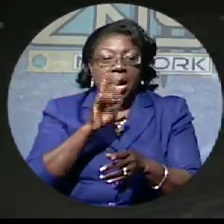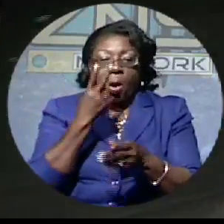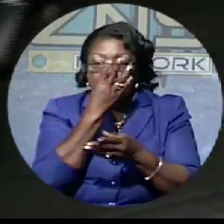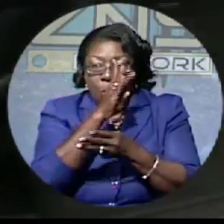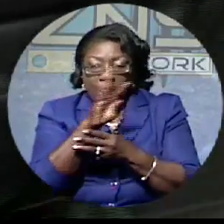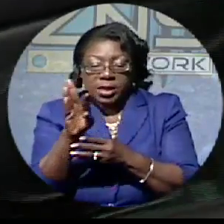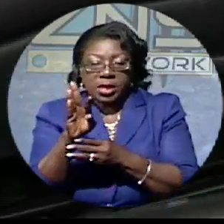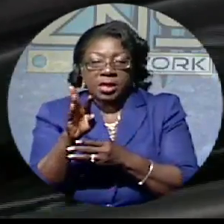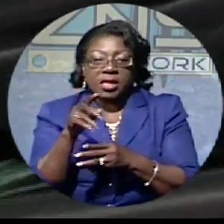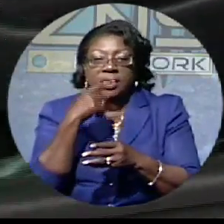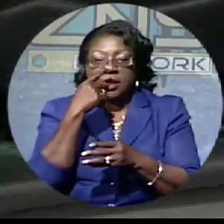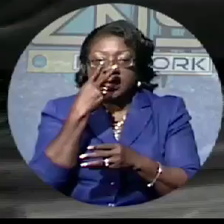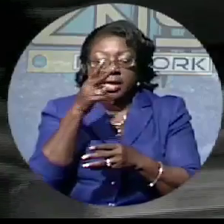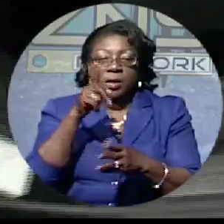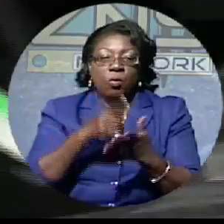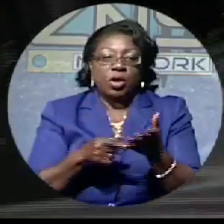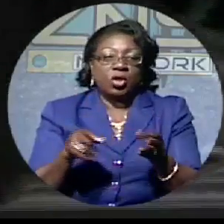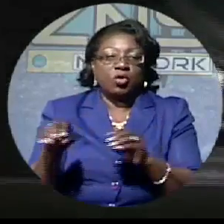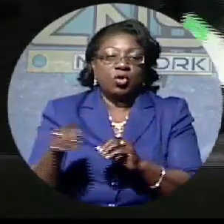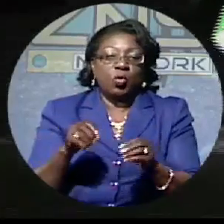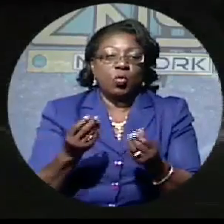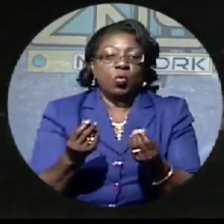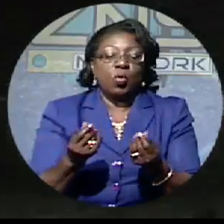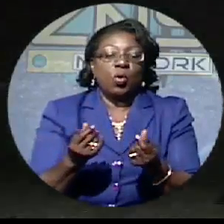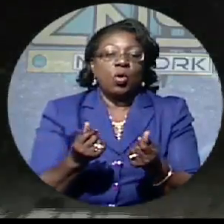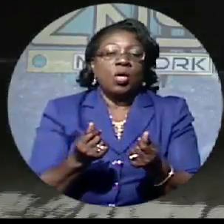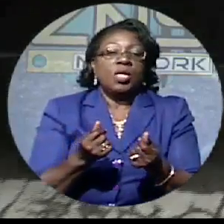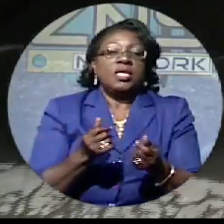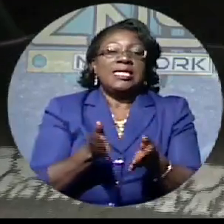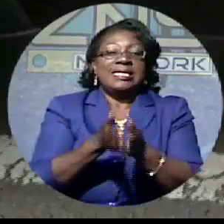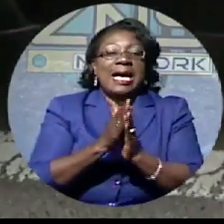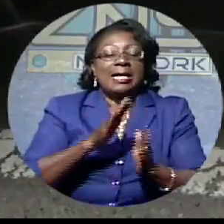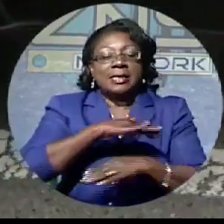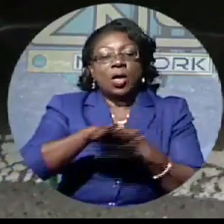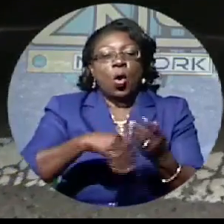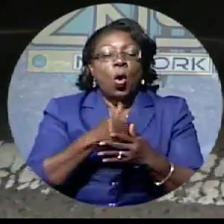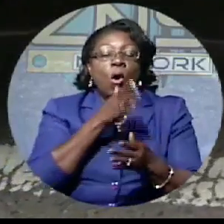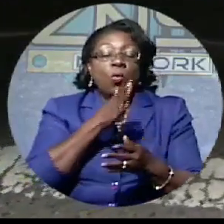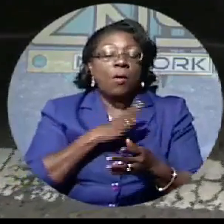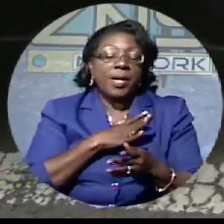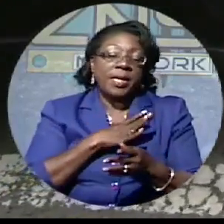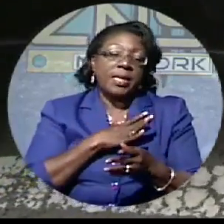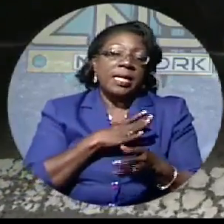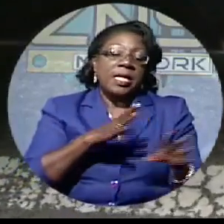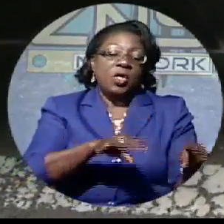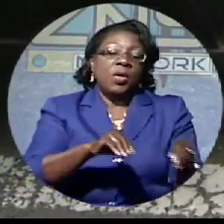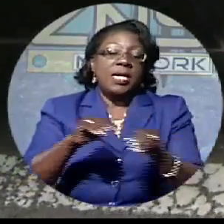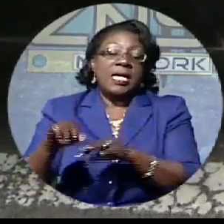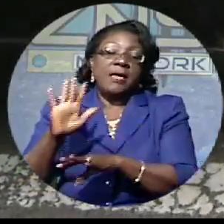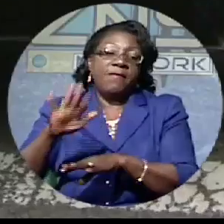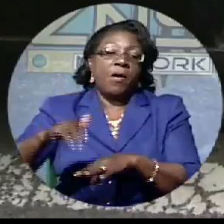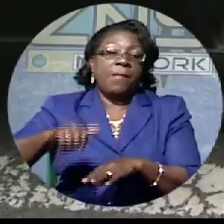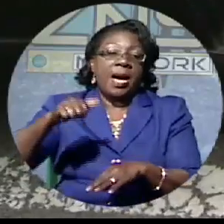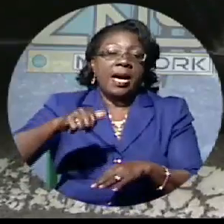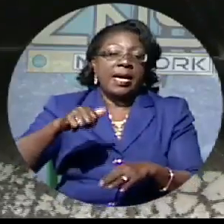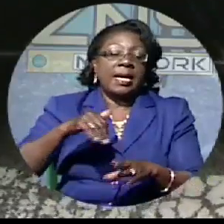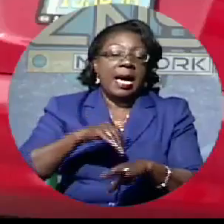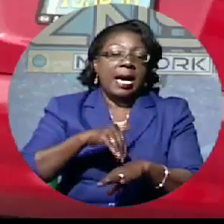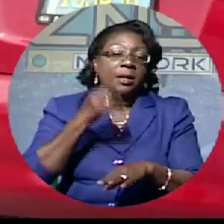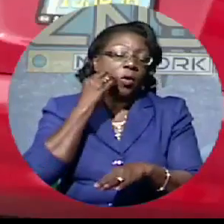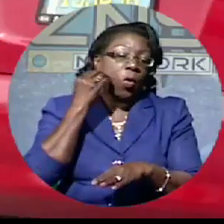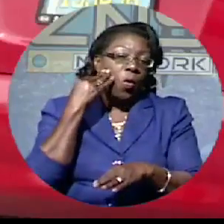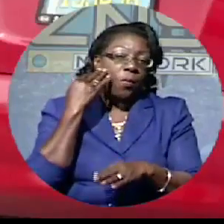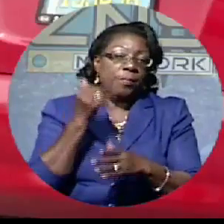woman, leave your bag at home. You know, because even though you're hitting it underneath the seat of the car, the thieves know where to